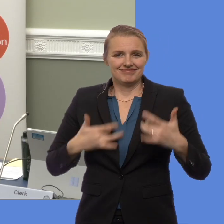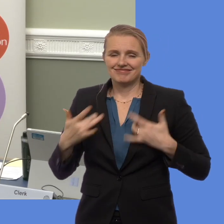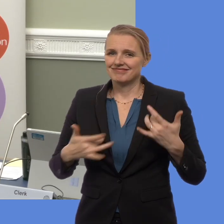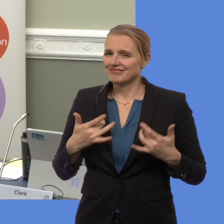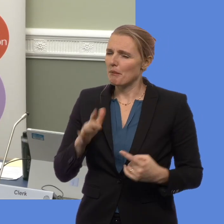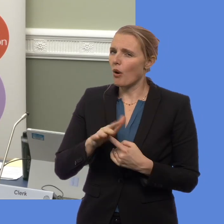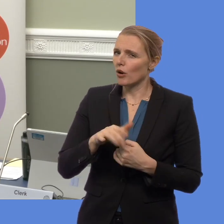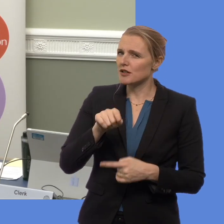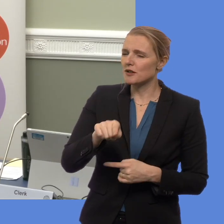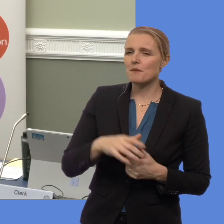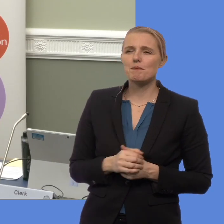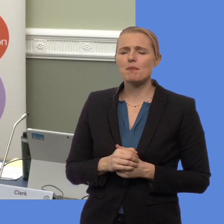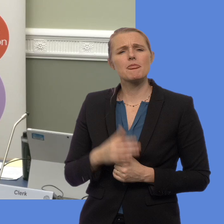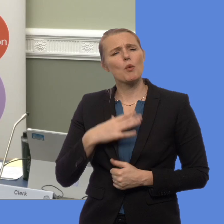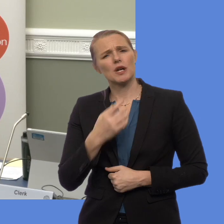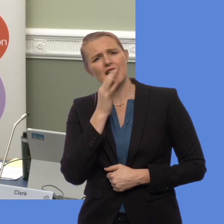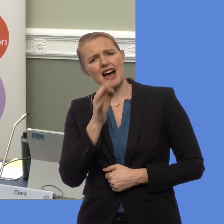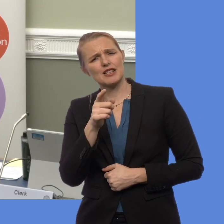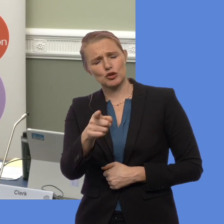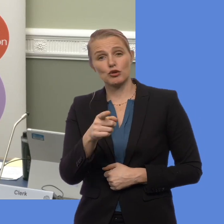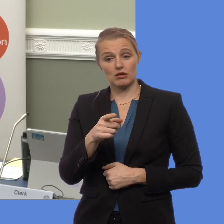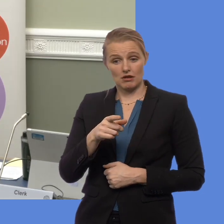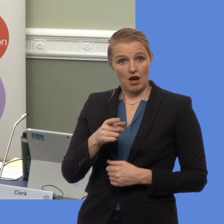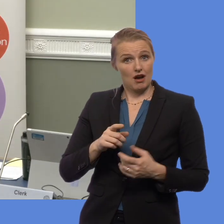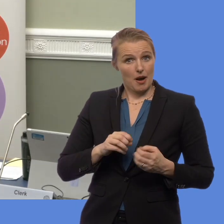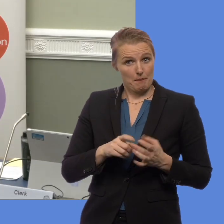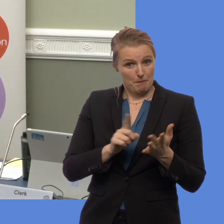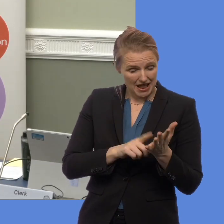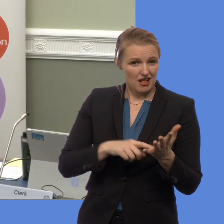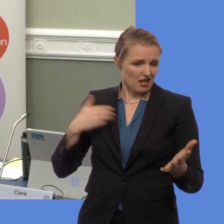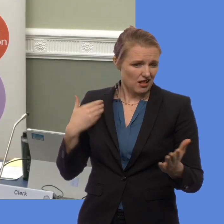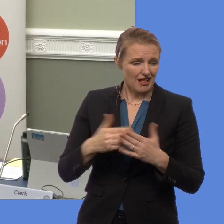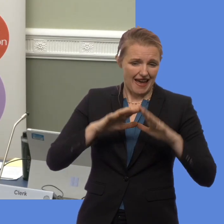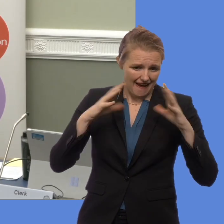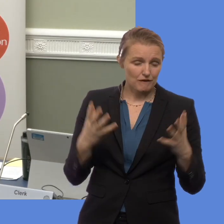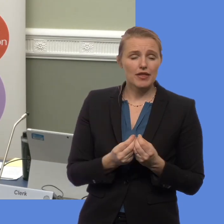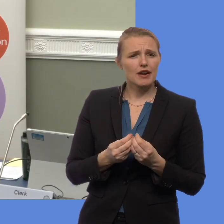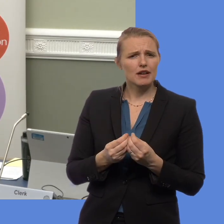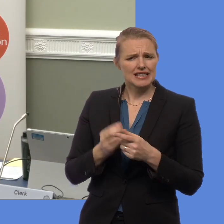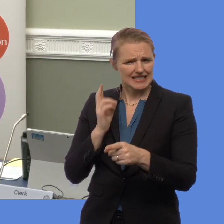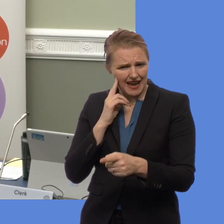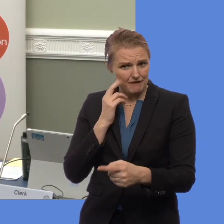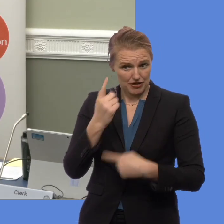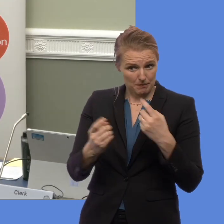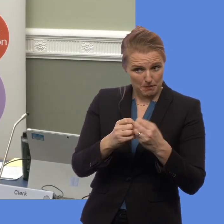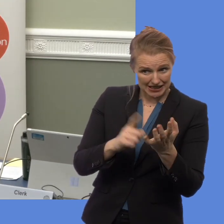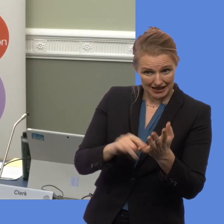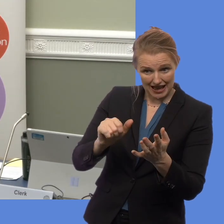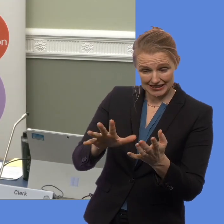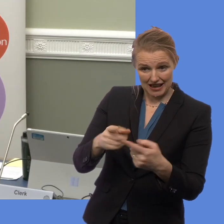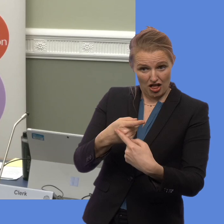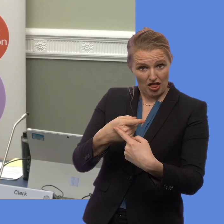doing. So can I just ask then what level of co-design was taken with those who use British and Irish Sign Language in the preparation of the